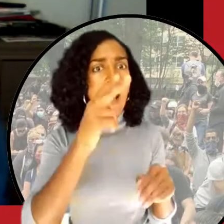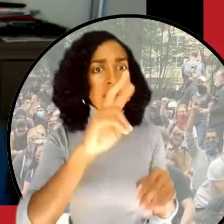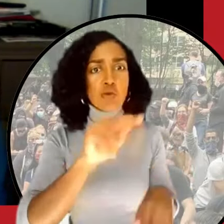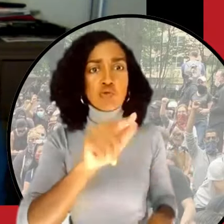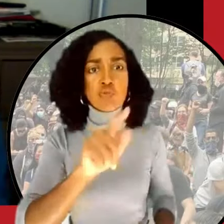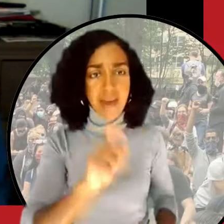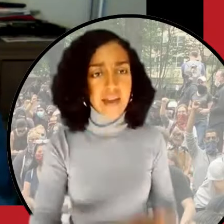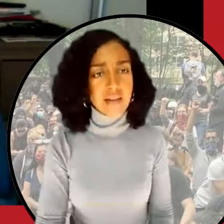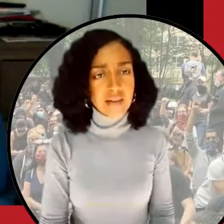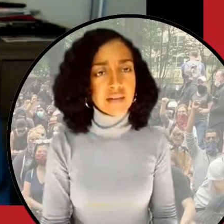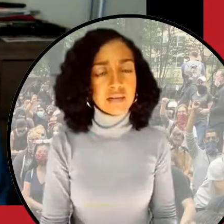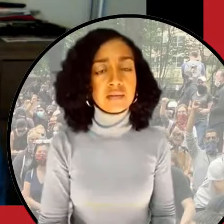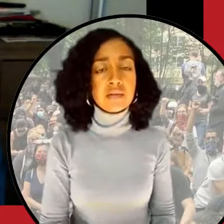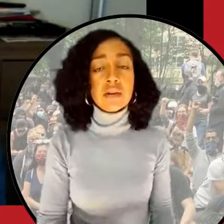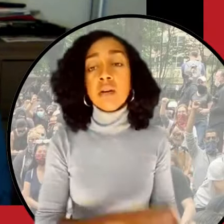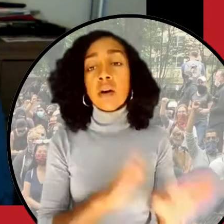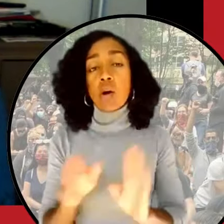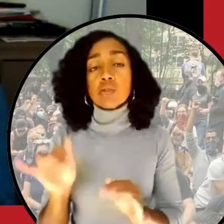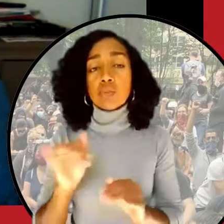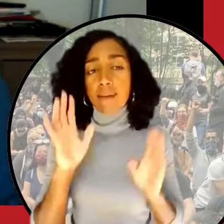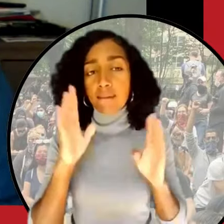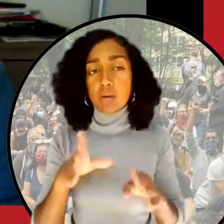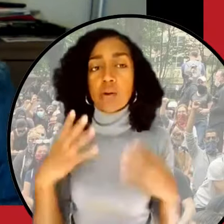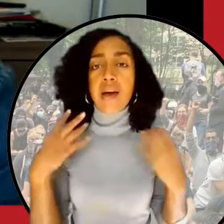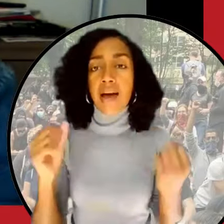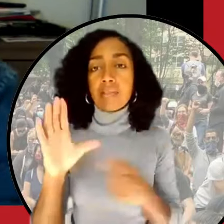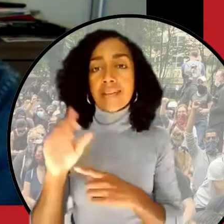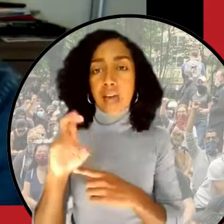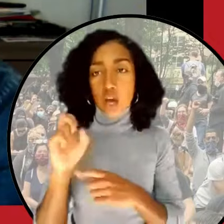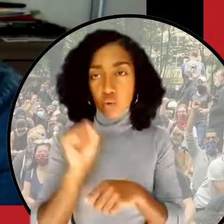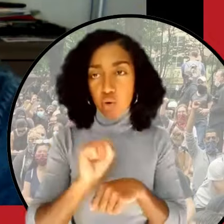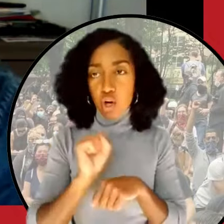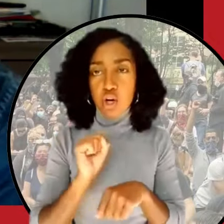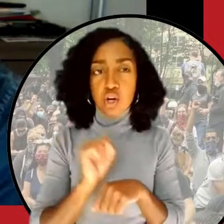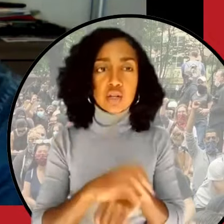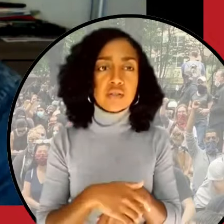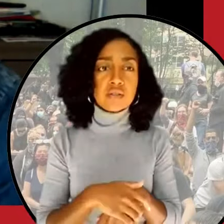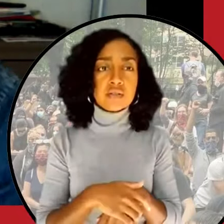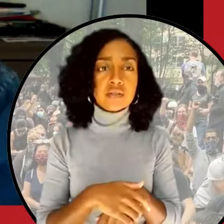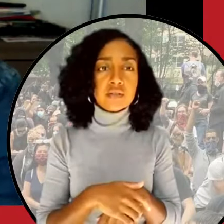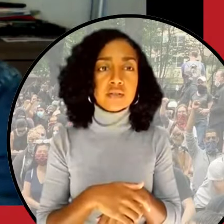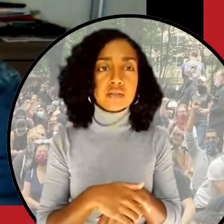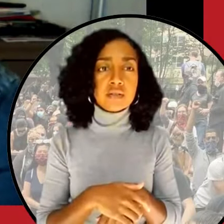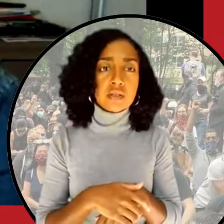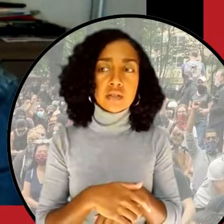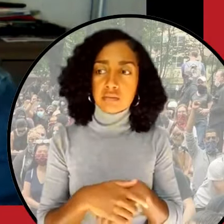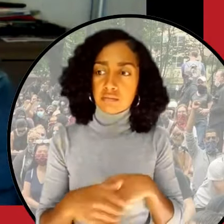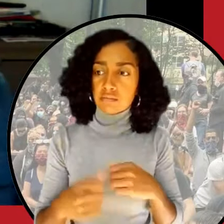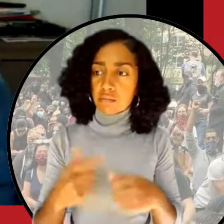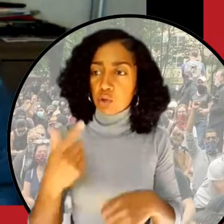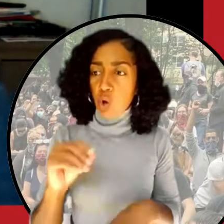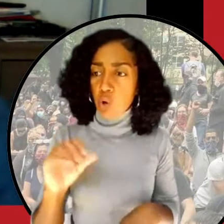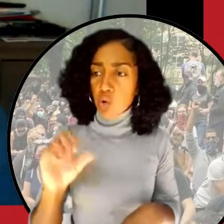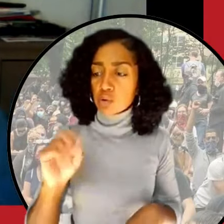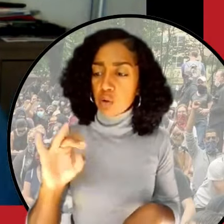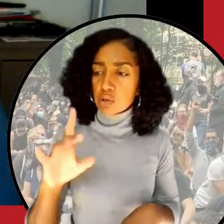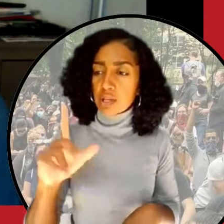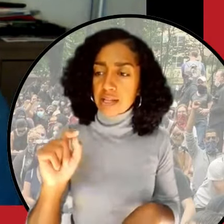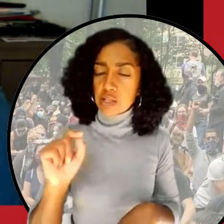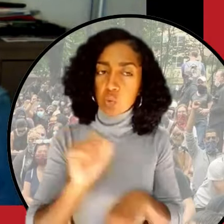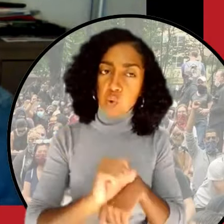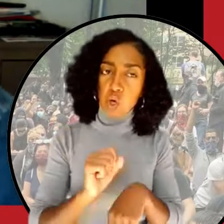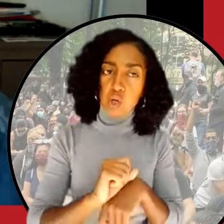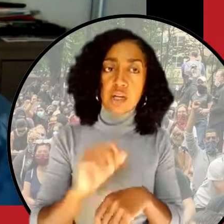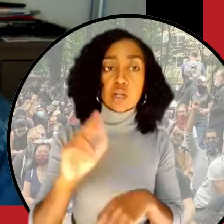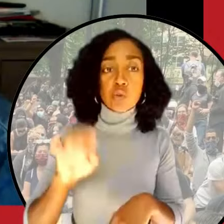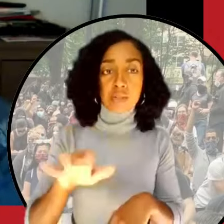We're also doing healthcare work. We're doing our eco-socialist work in New York City. We've got a public power campaign trying to get people